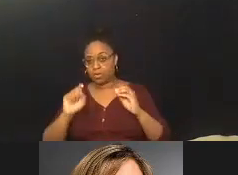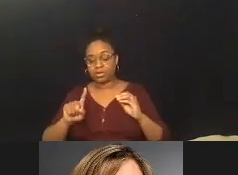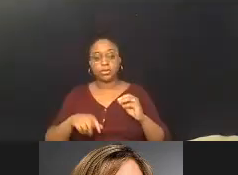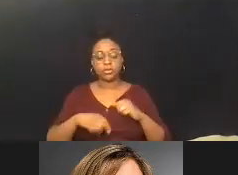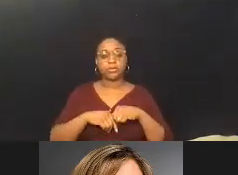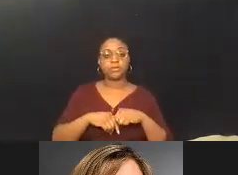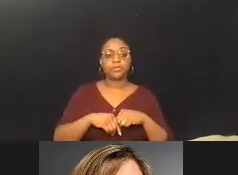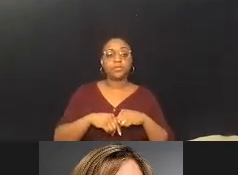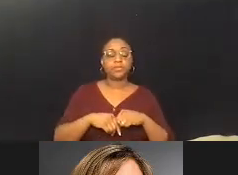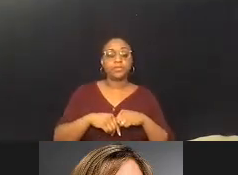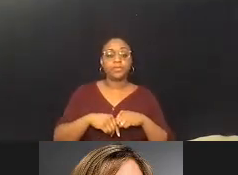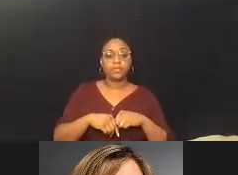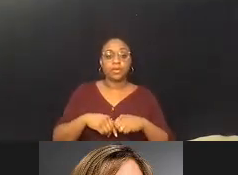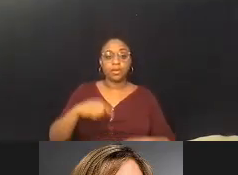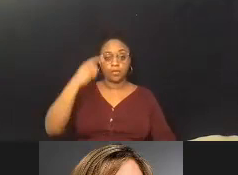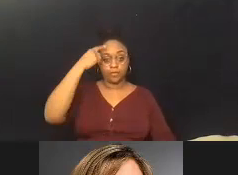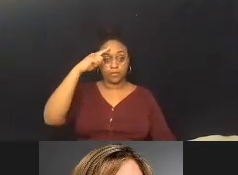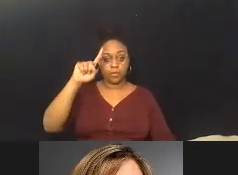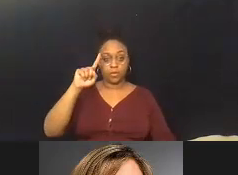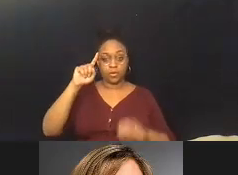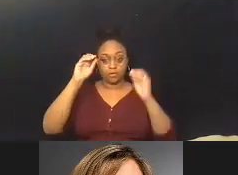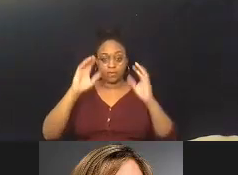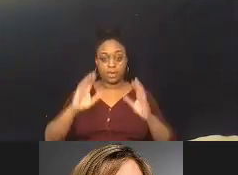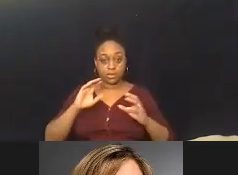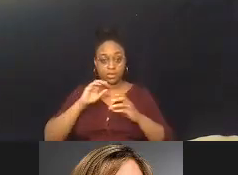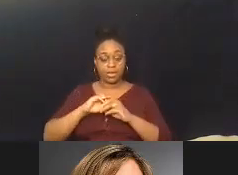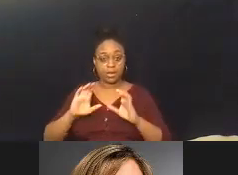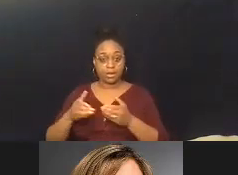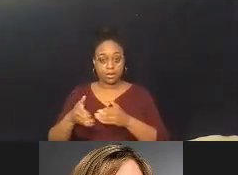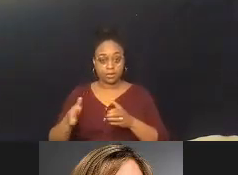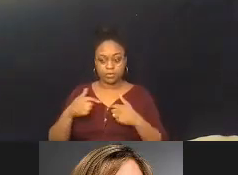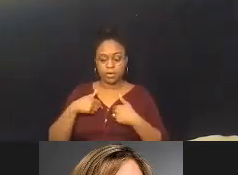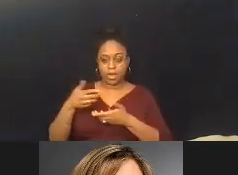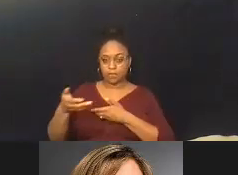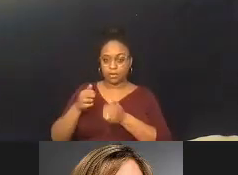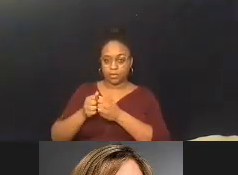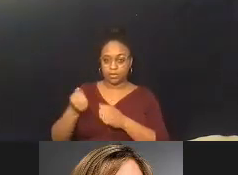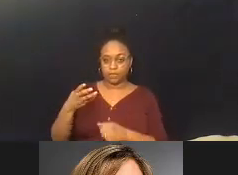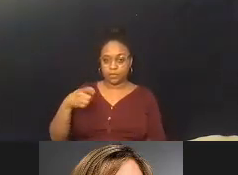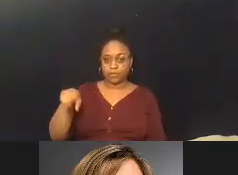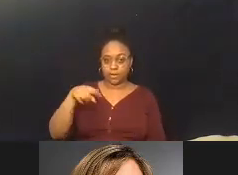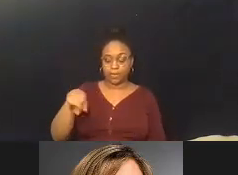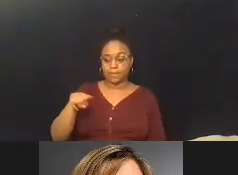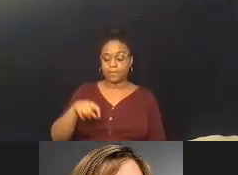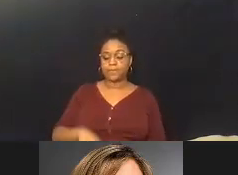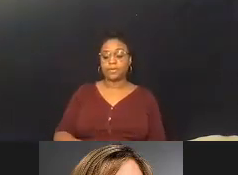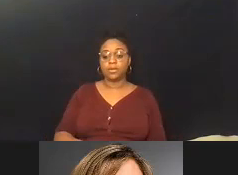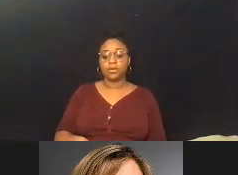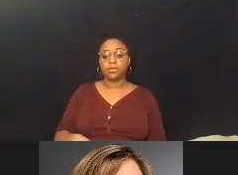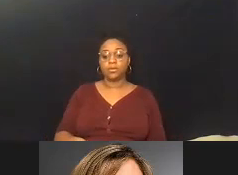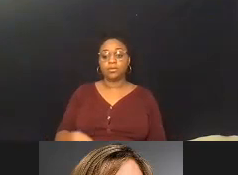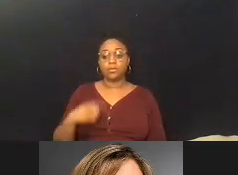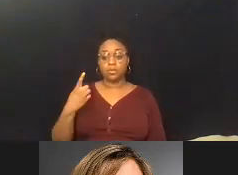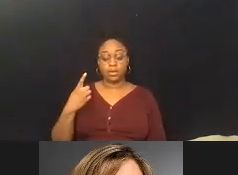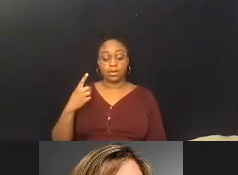in the classroom, having worked with some of them, I think one of the challenges is to